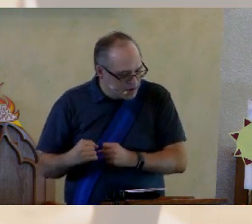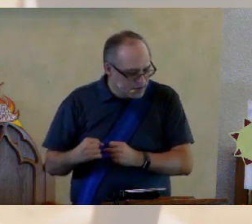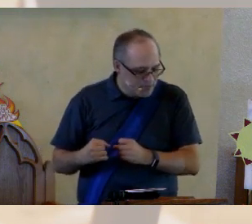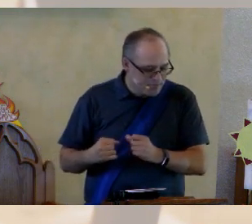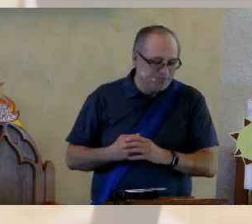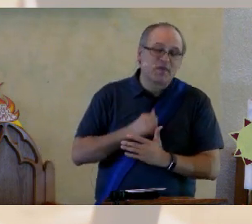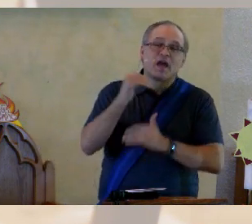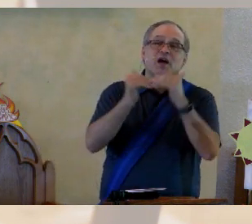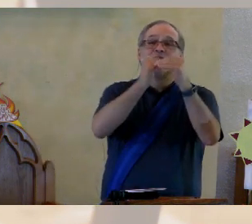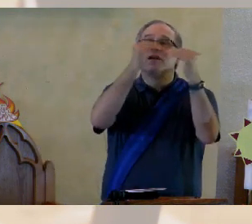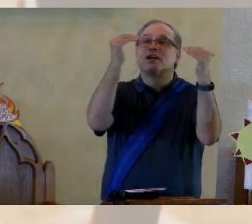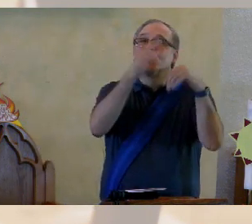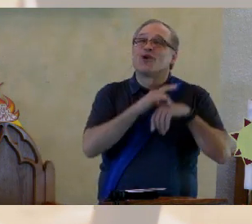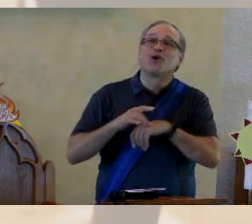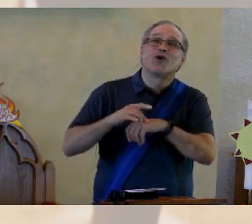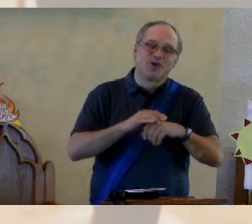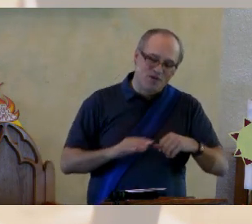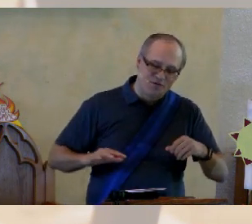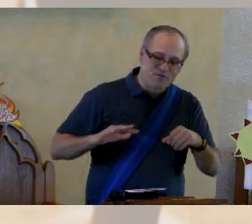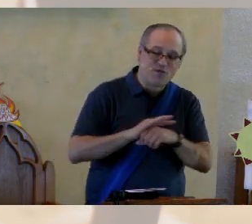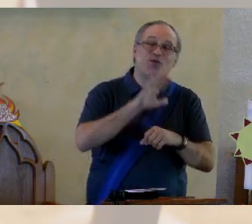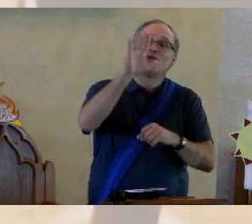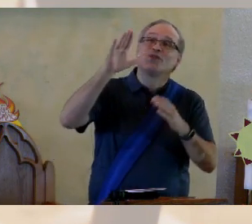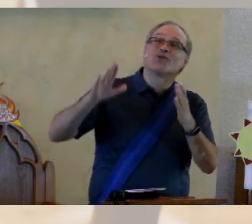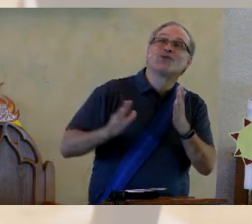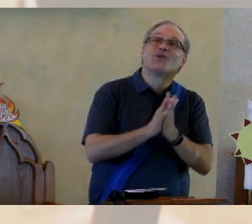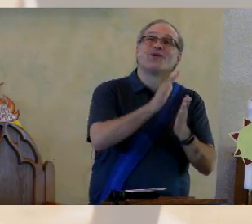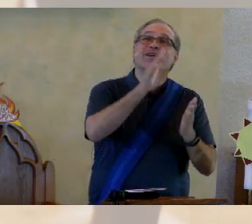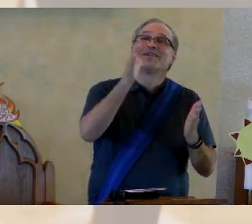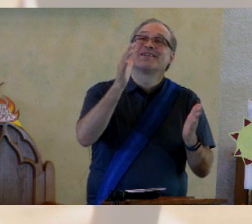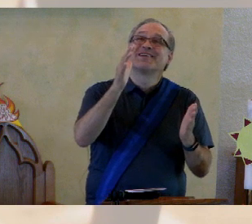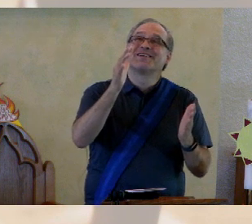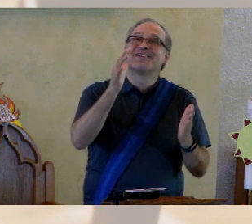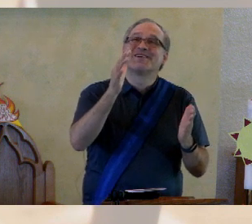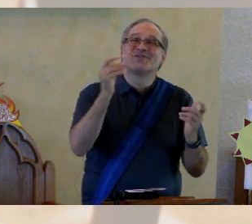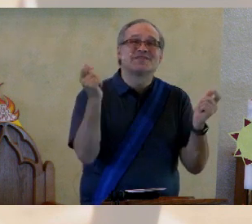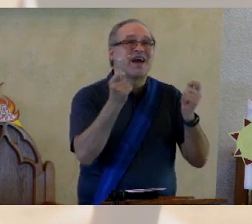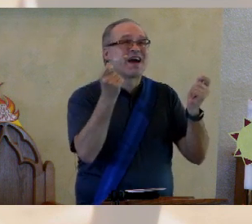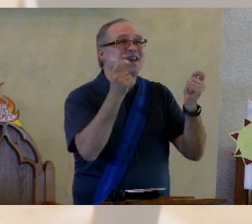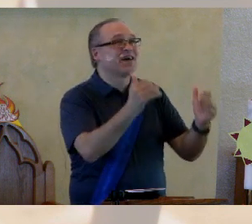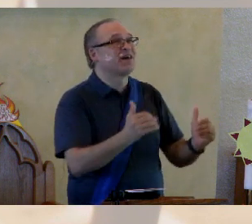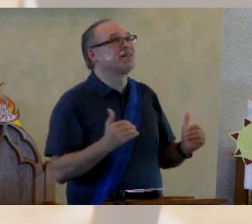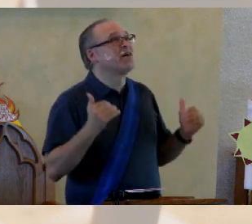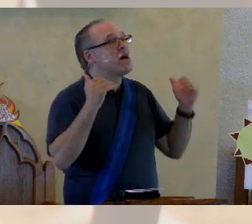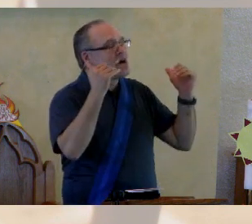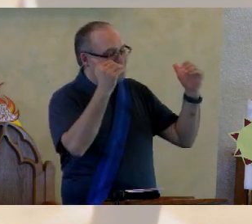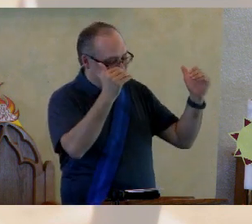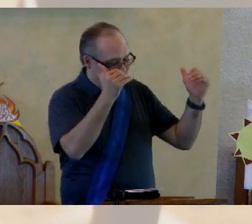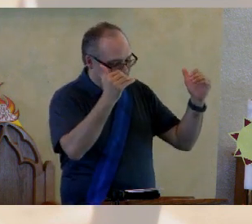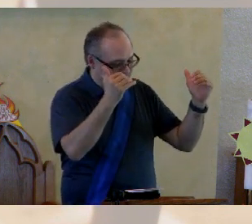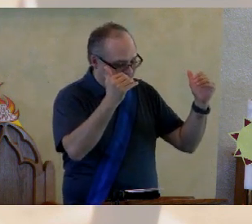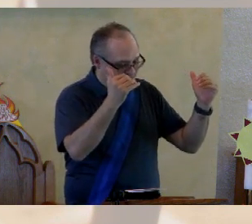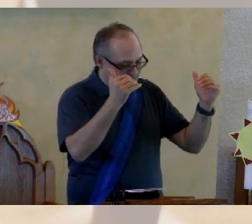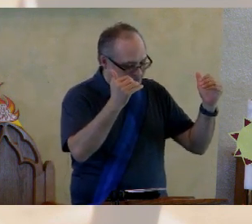might, heaven and earth are full of your glory. Hosanna in the